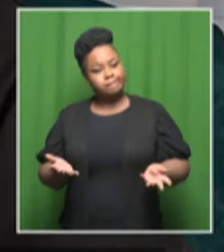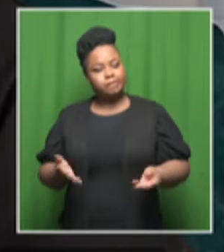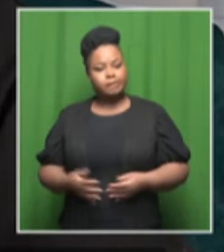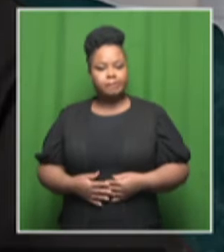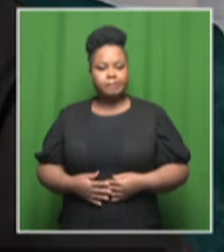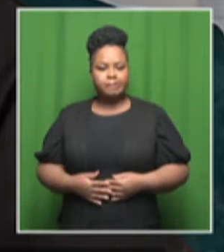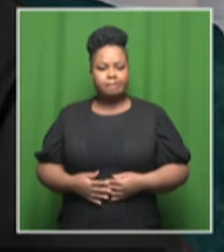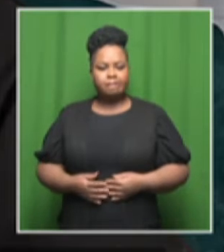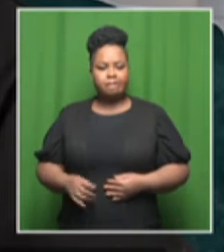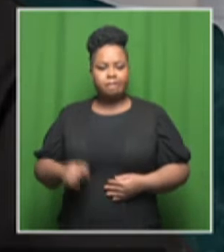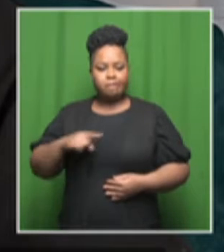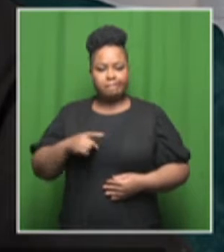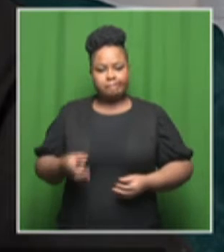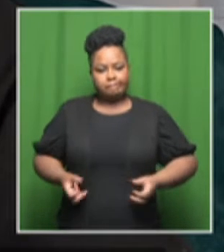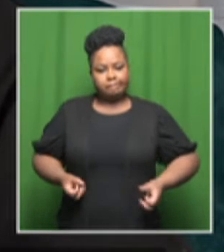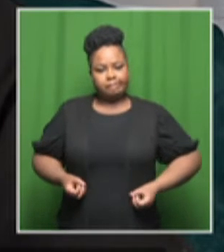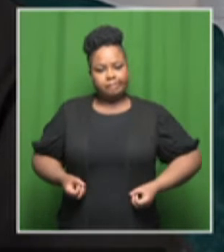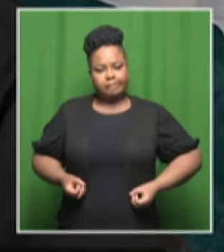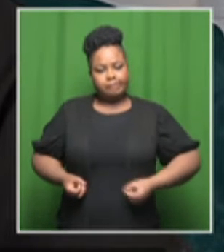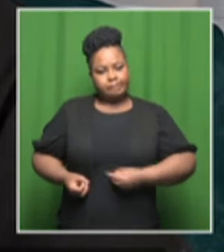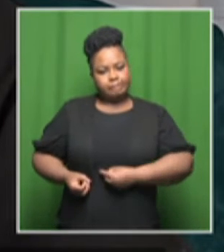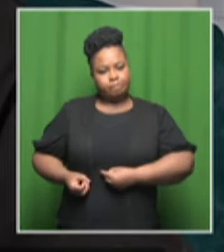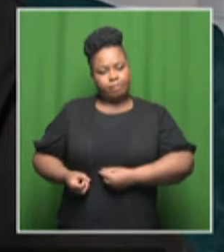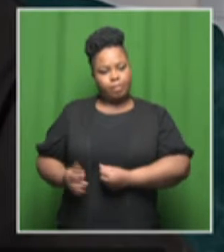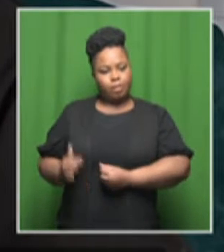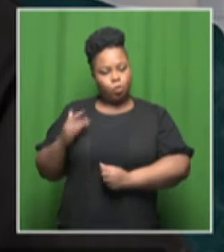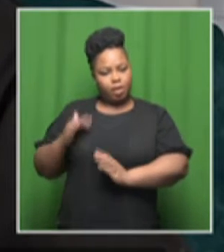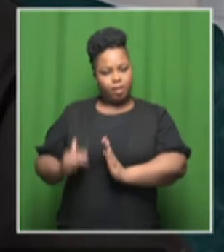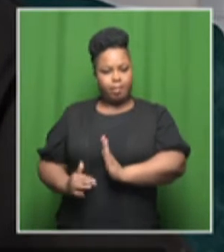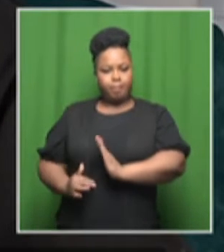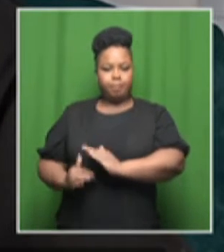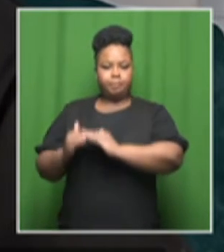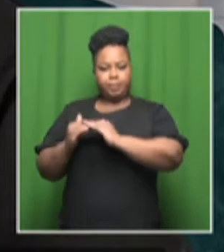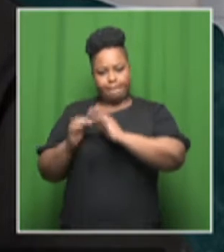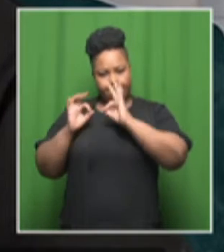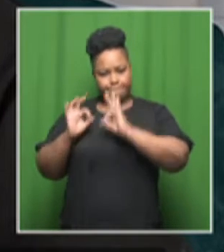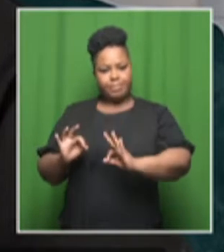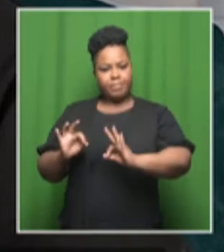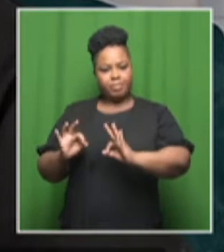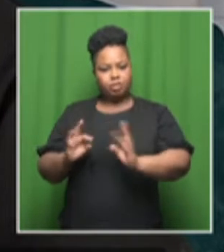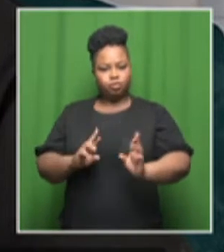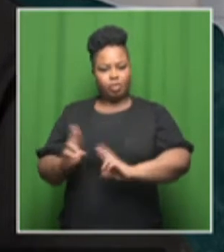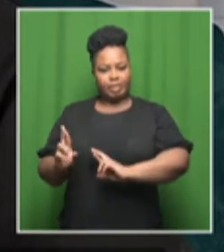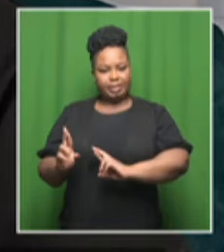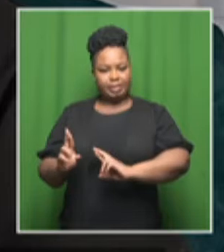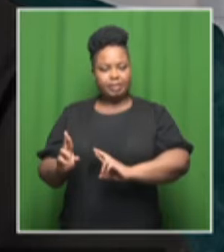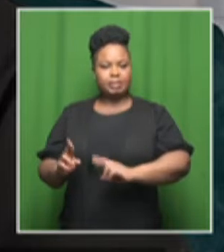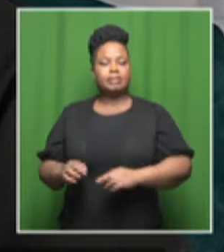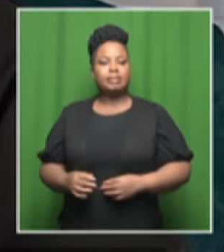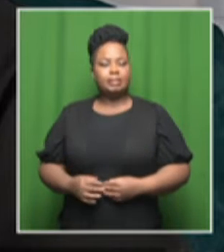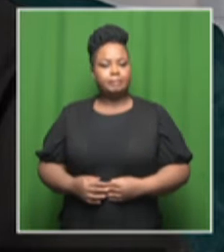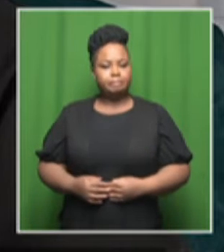where the egg actually undergoes its final maturation phase, and then